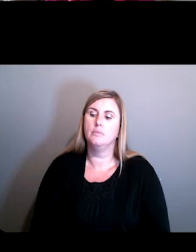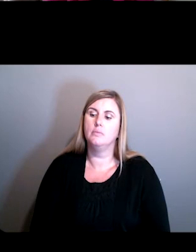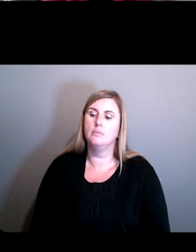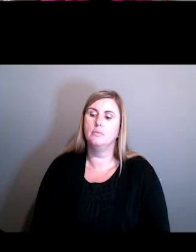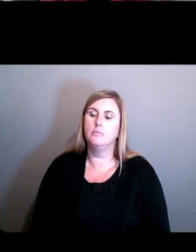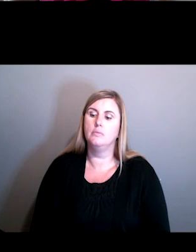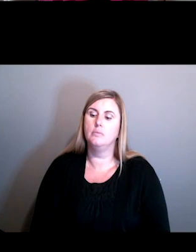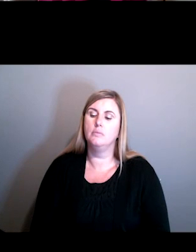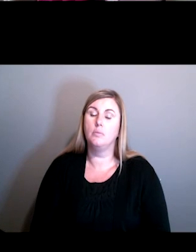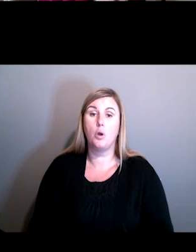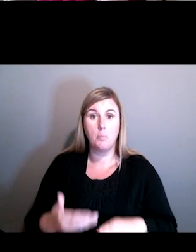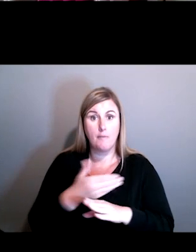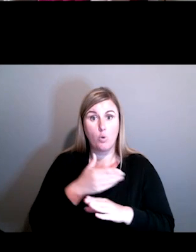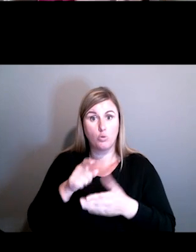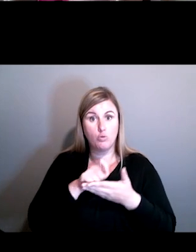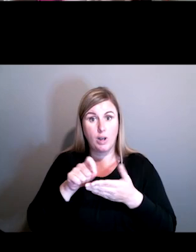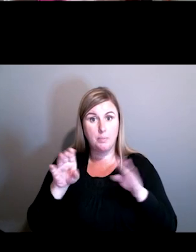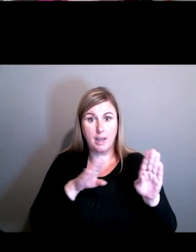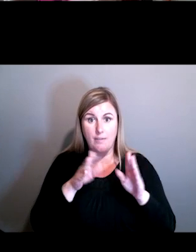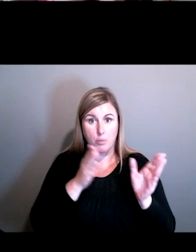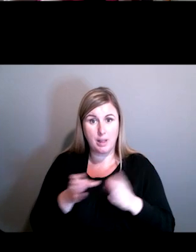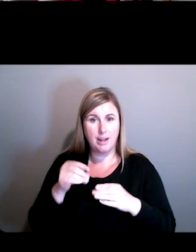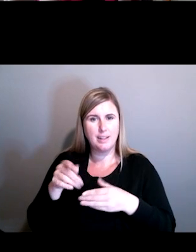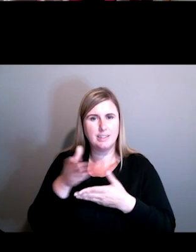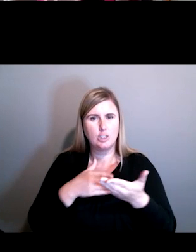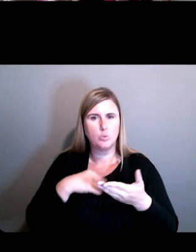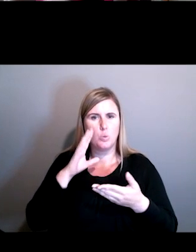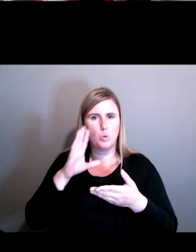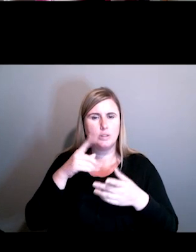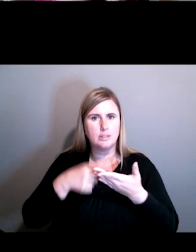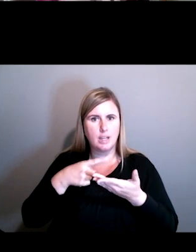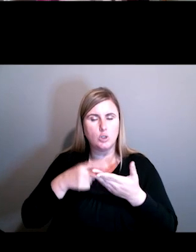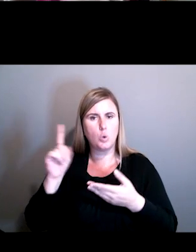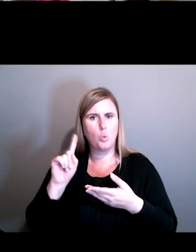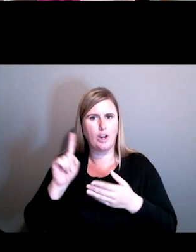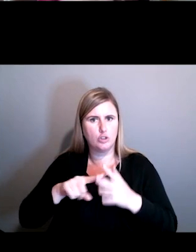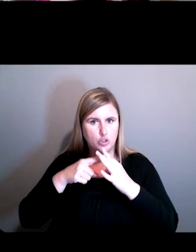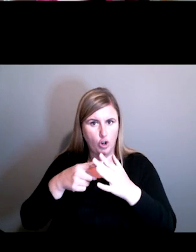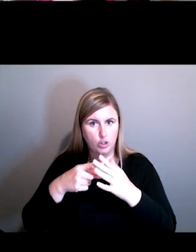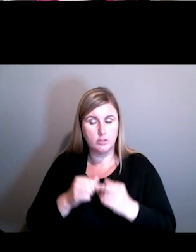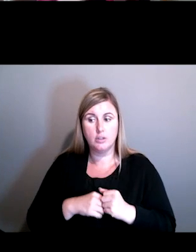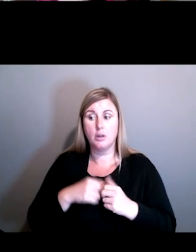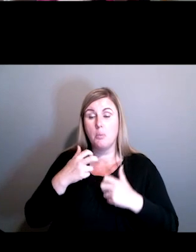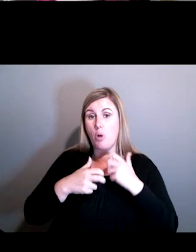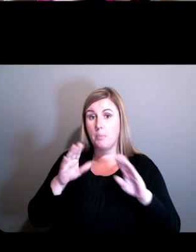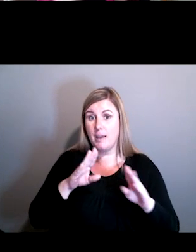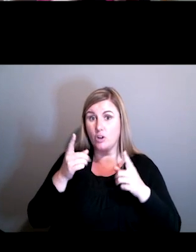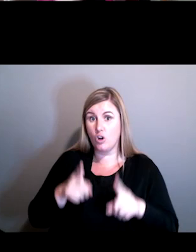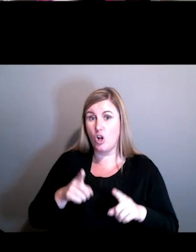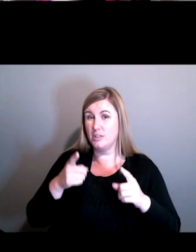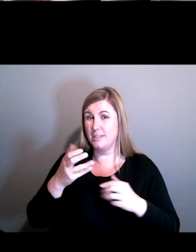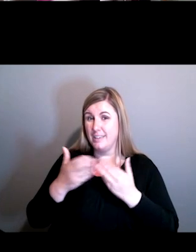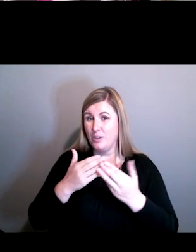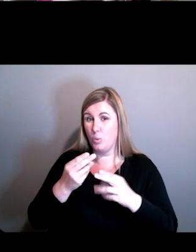So before you write a behavior plan, in this section, we are going to discuss where to start. Problem behavior is occurring even with the utilization of